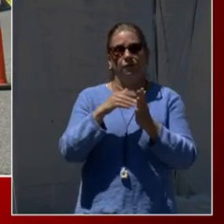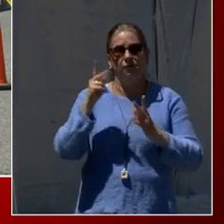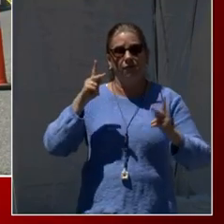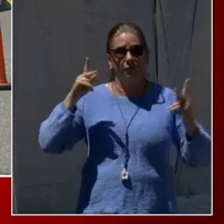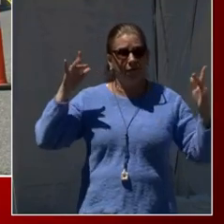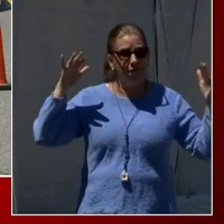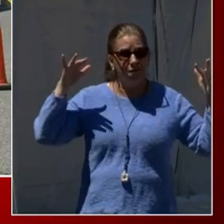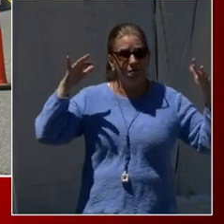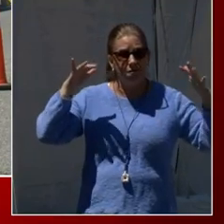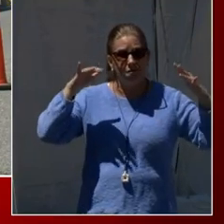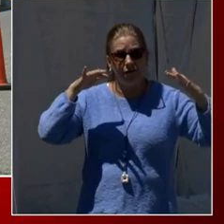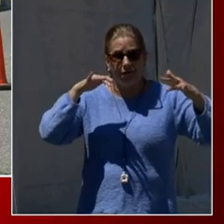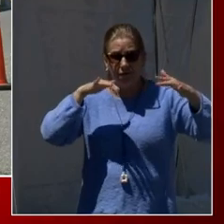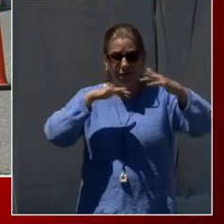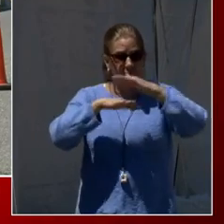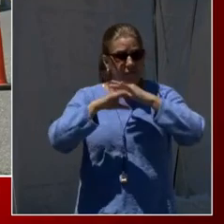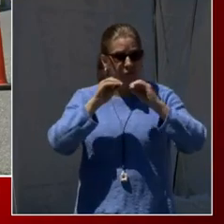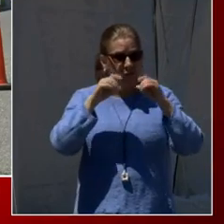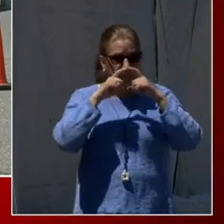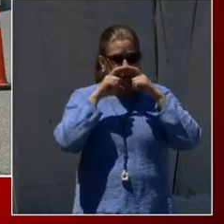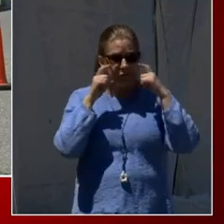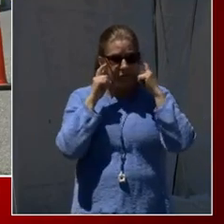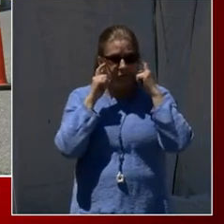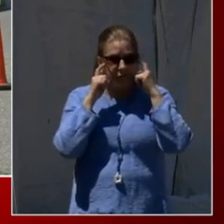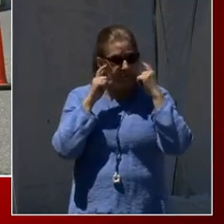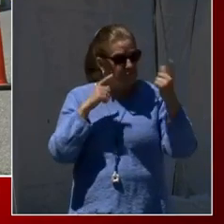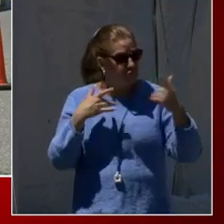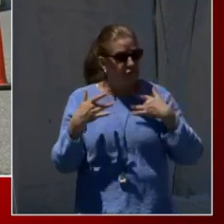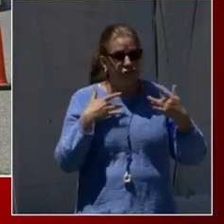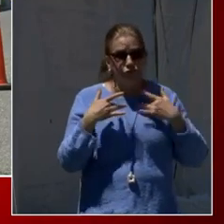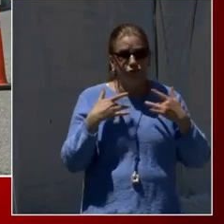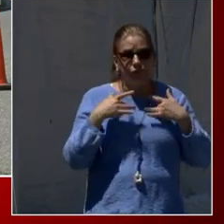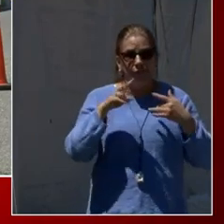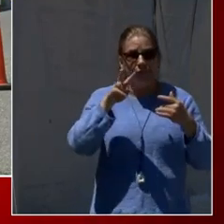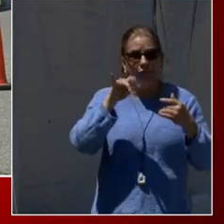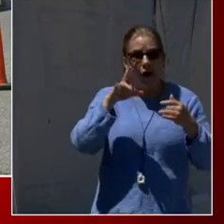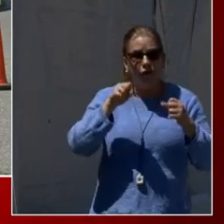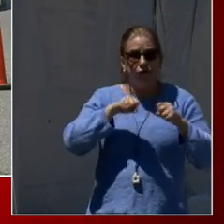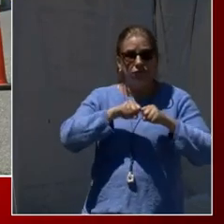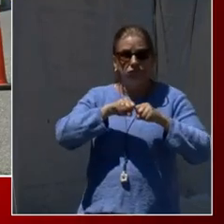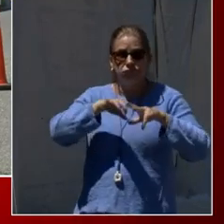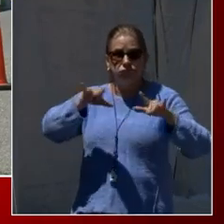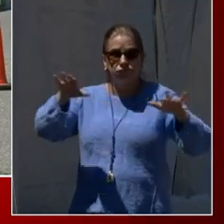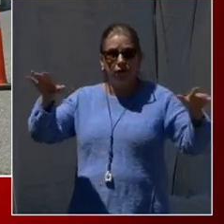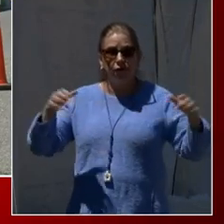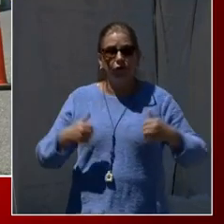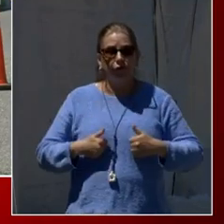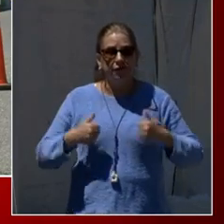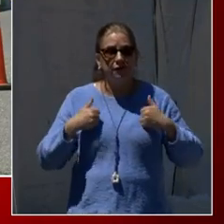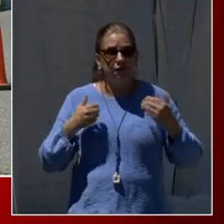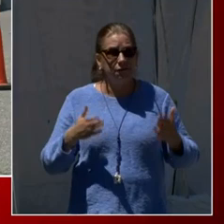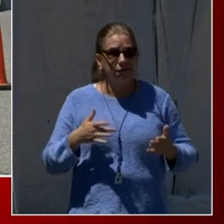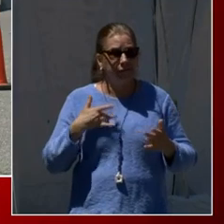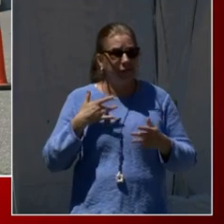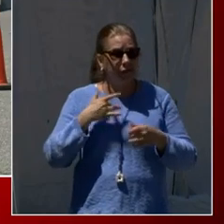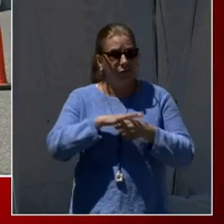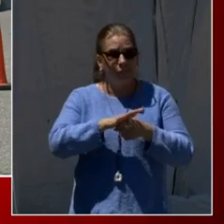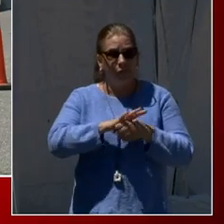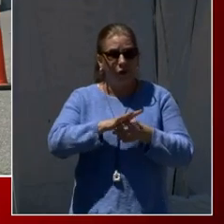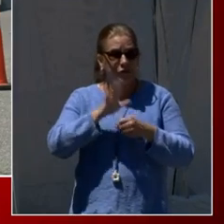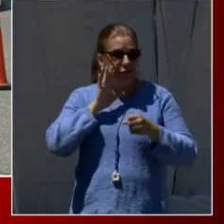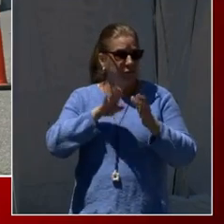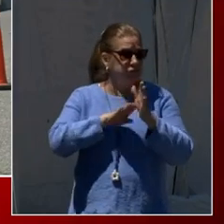concerned are you? How concerned should residents be about a COVID spike as a result of the last couple of days?